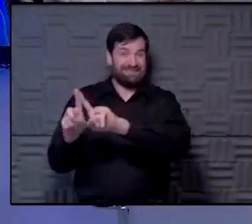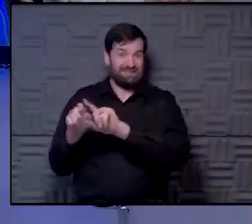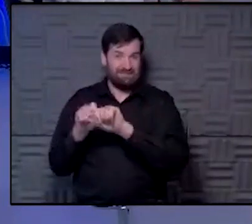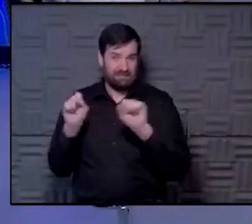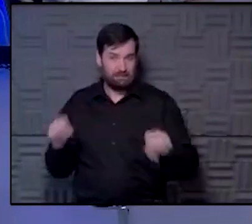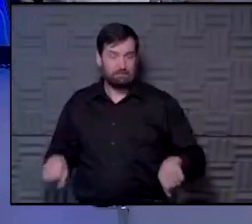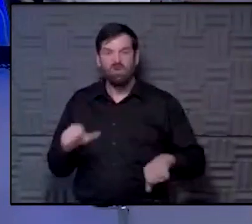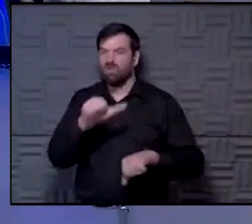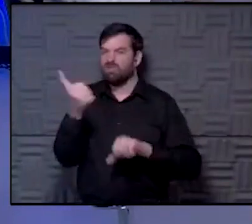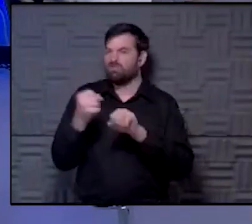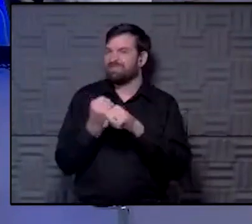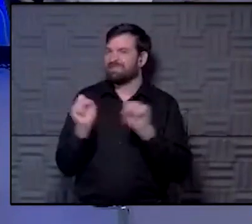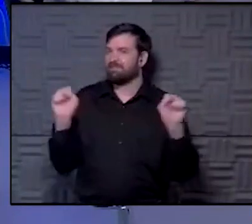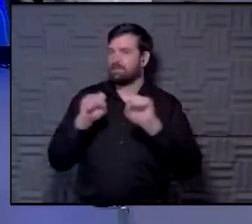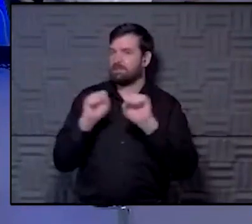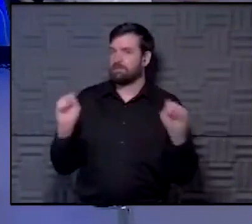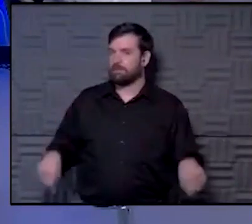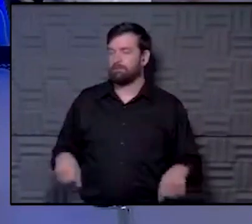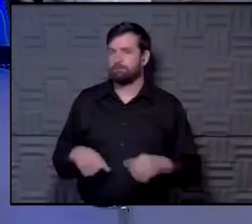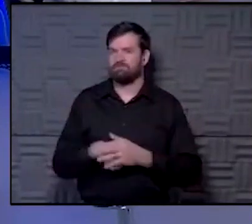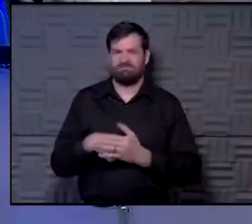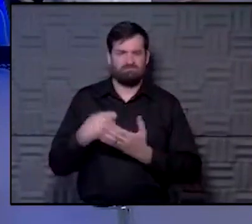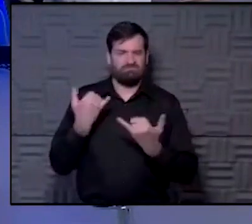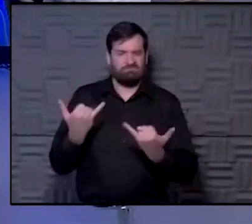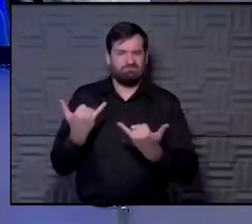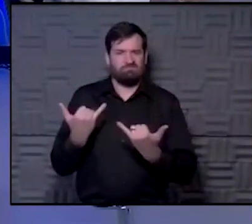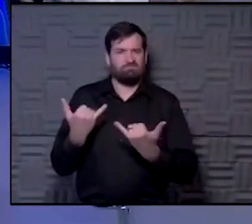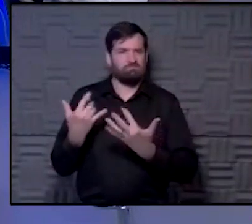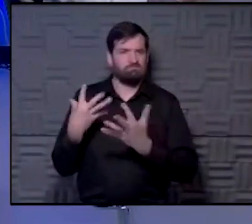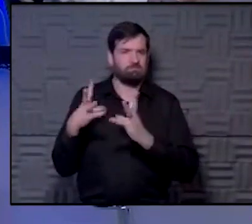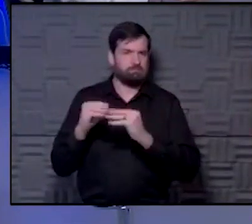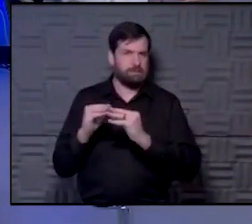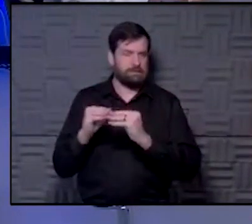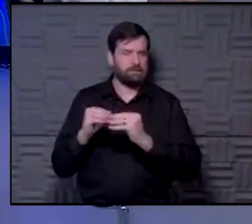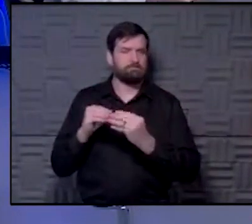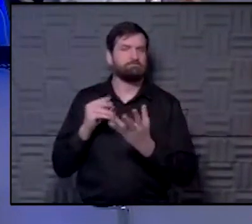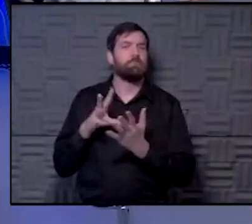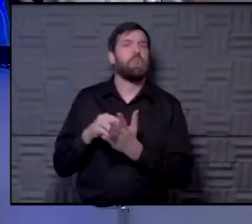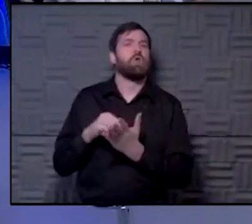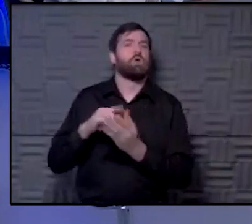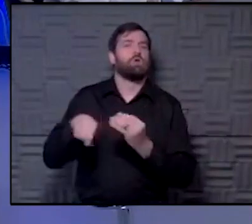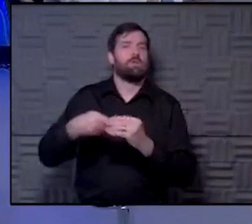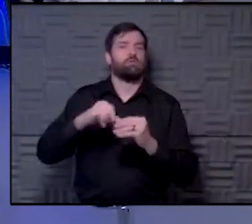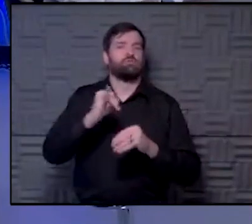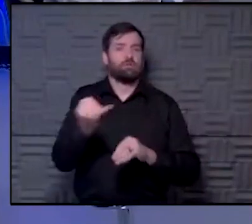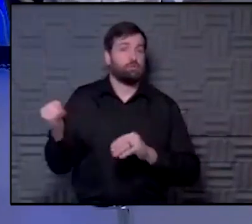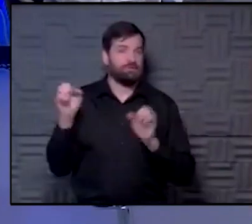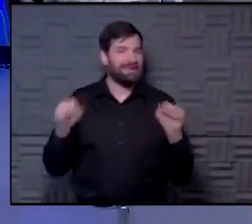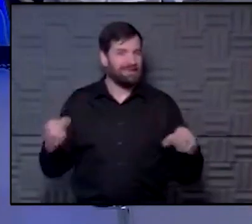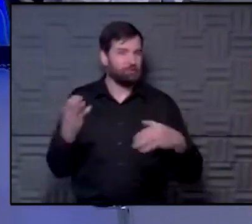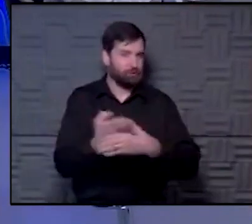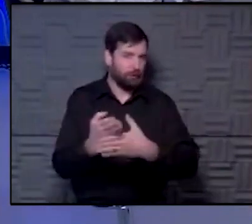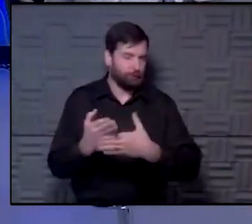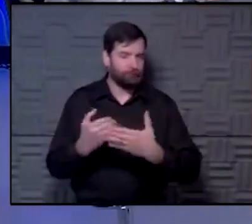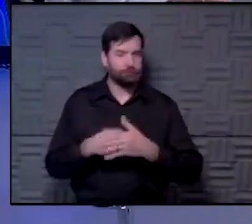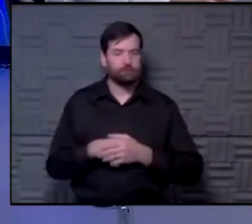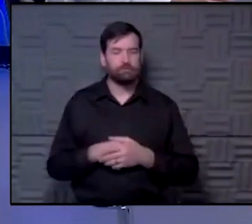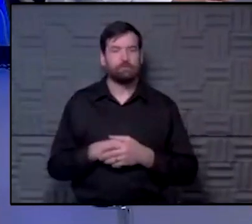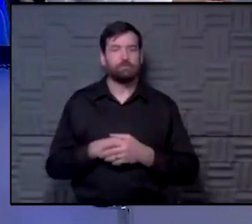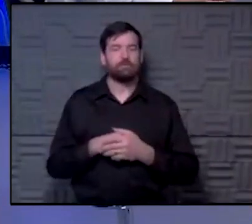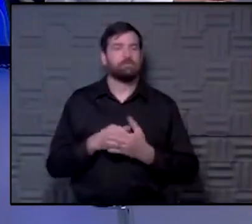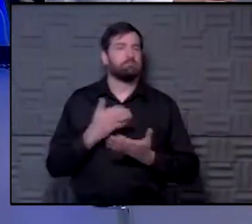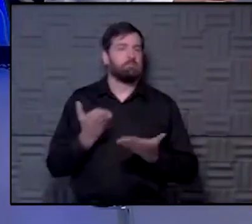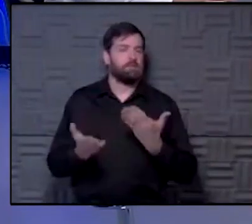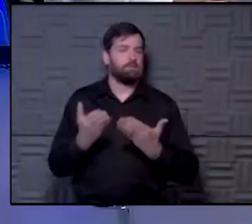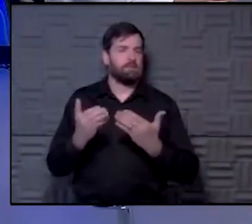other safety systems, what did you learn this week about the J&J vaccine that you can share, and maybe a little bit about